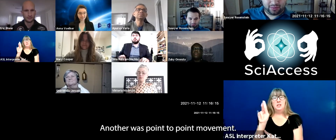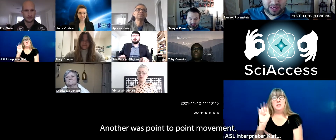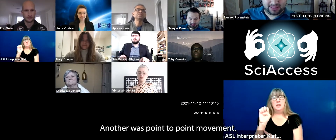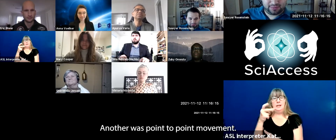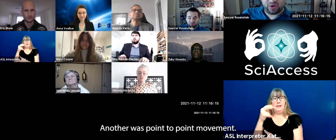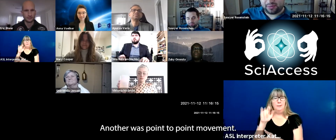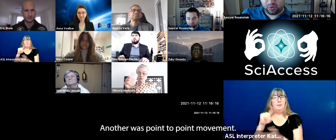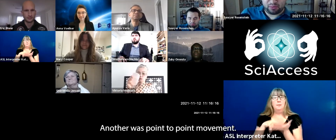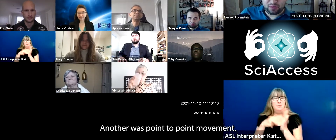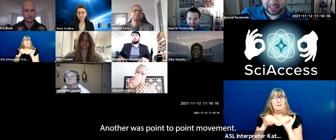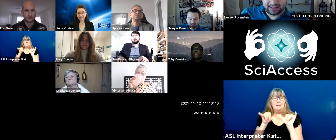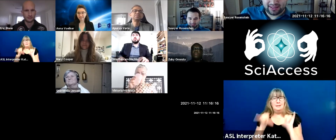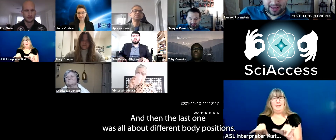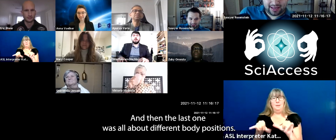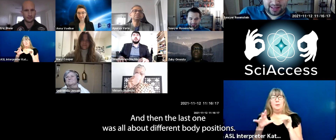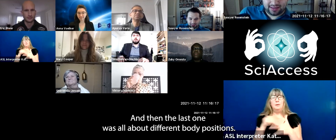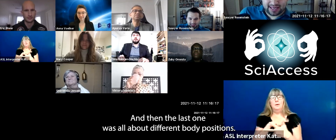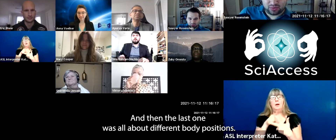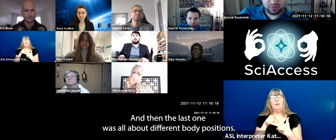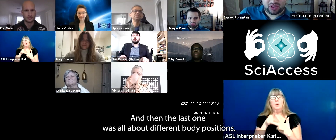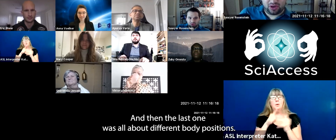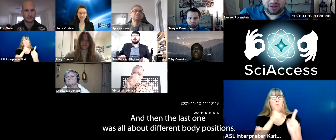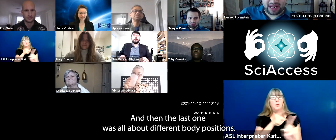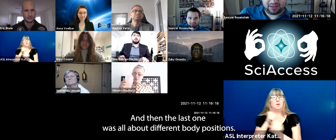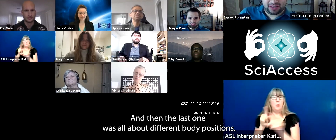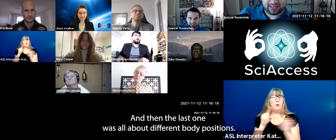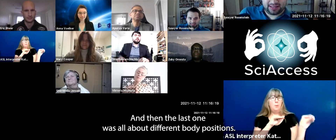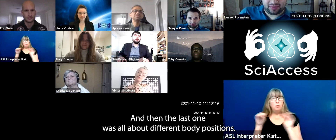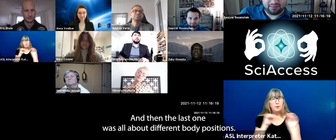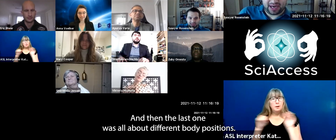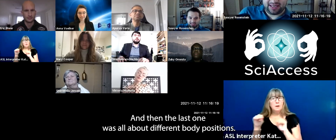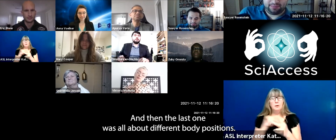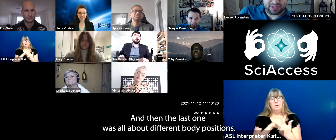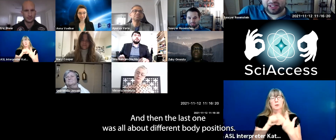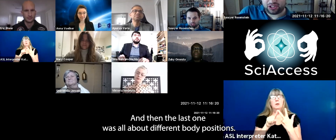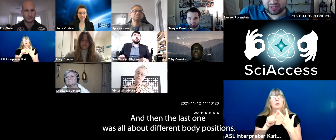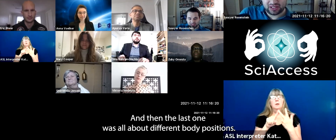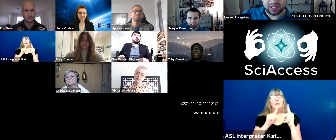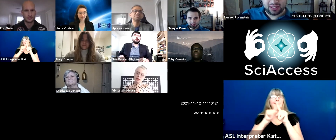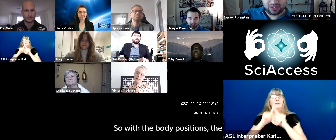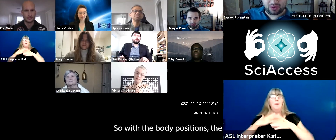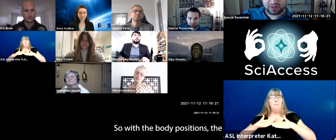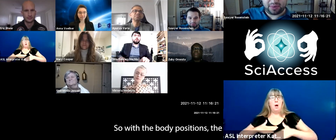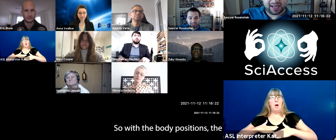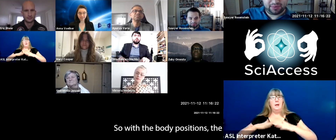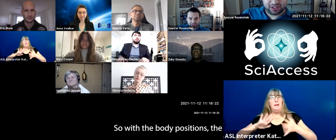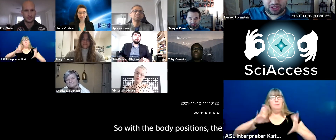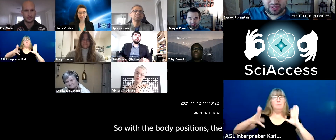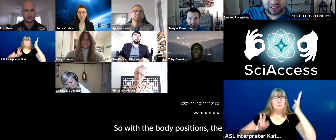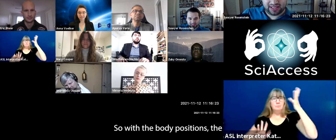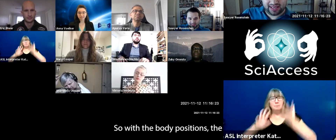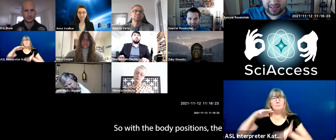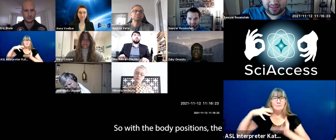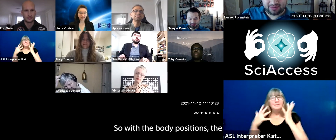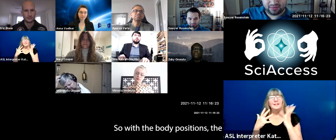Another was point-to-point movement. And then the last one was all about different body positions. So with the body